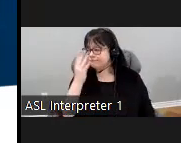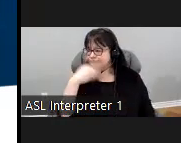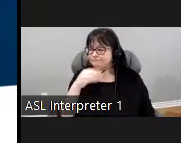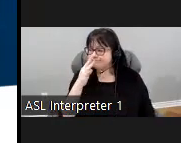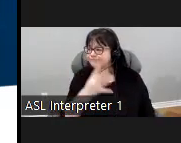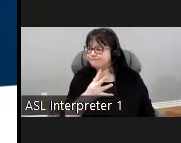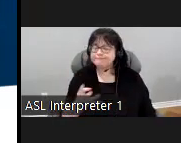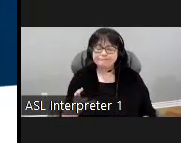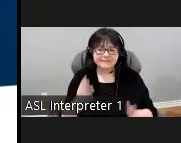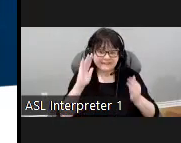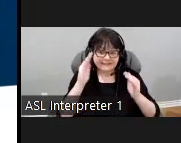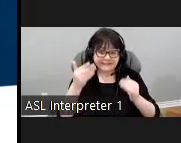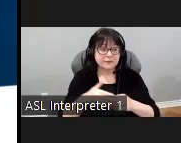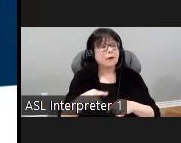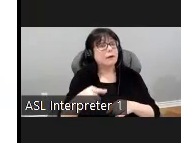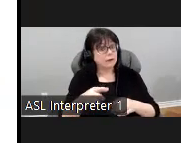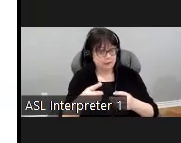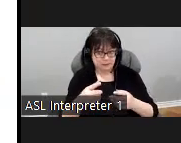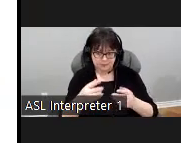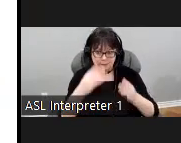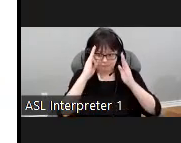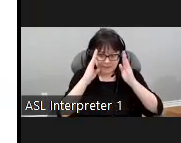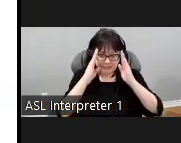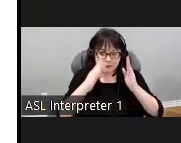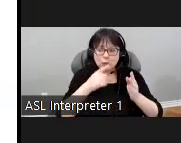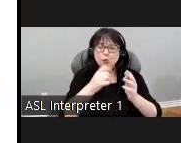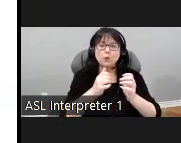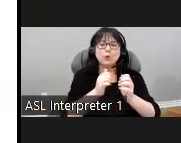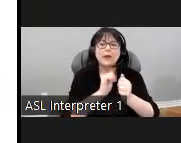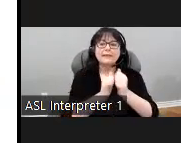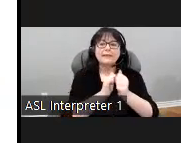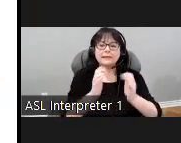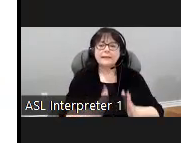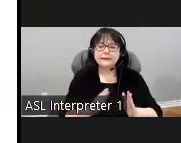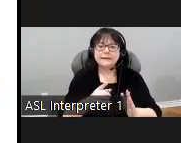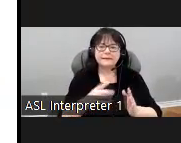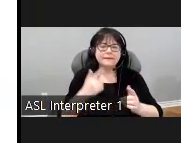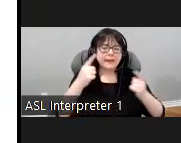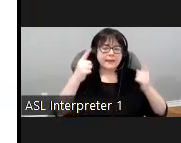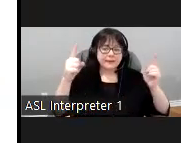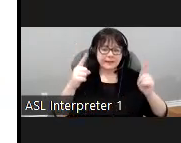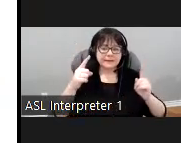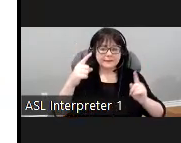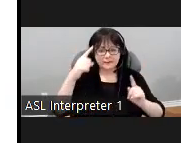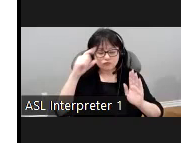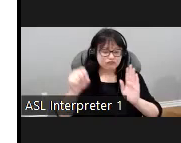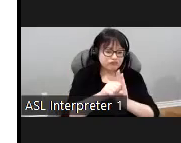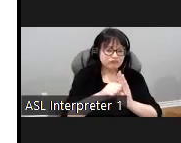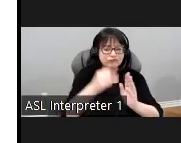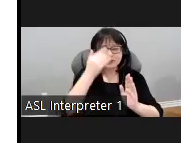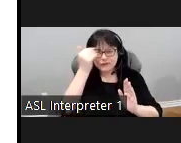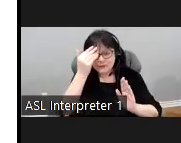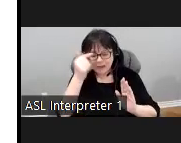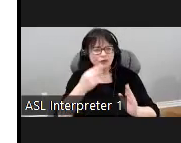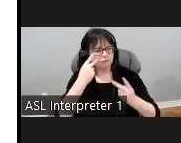attention around sports athletes, right? And how they are affected. But little discussion about the many